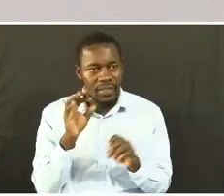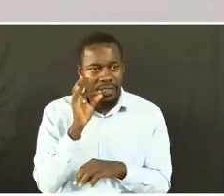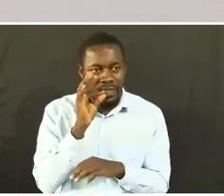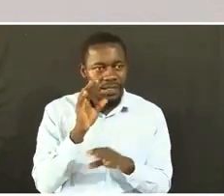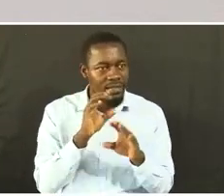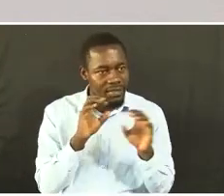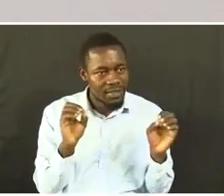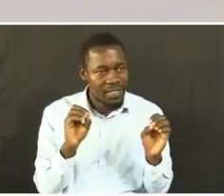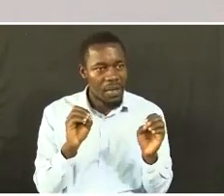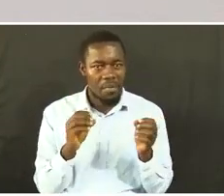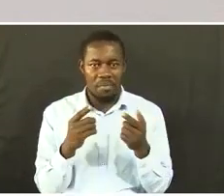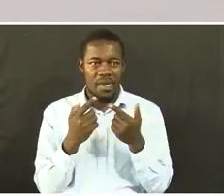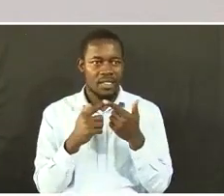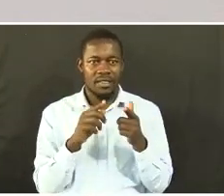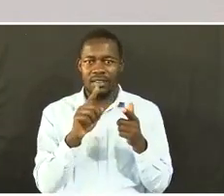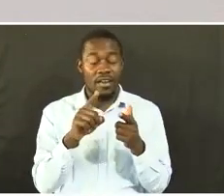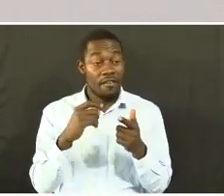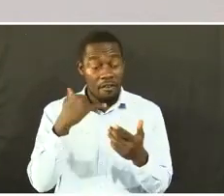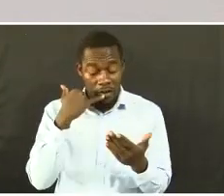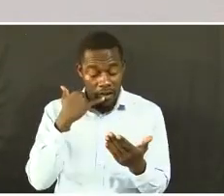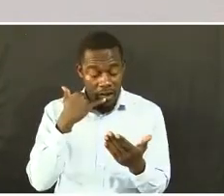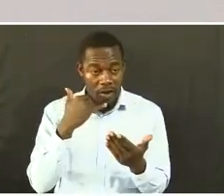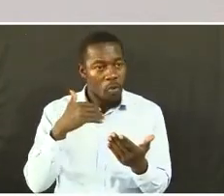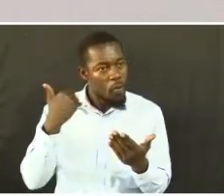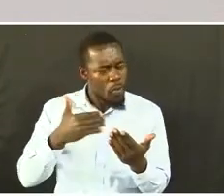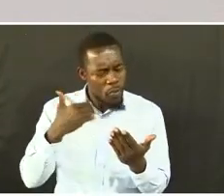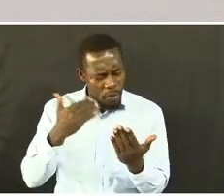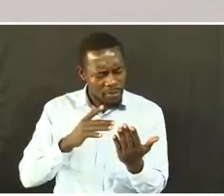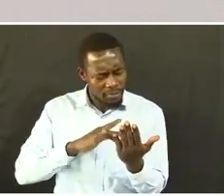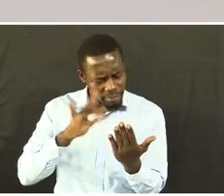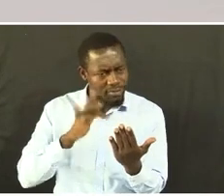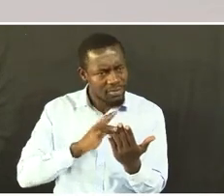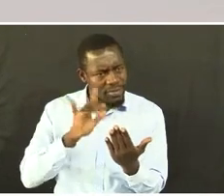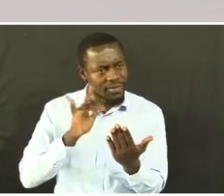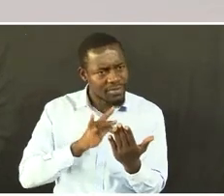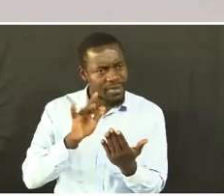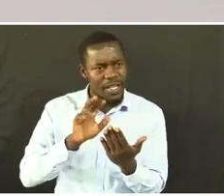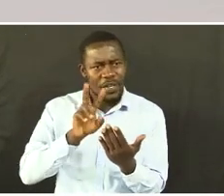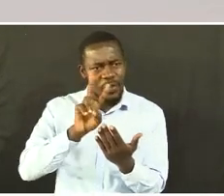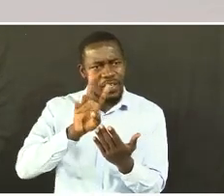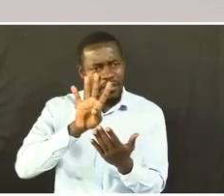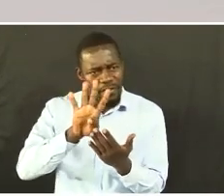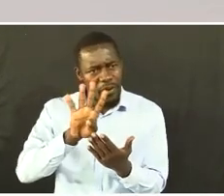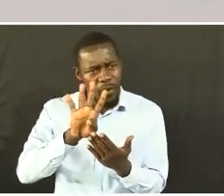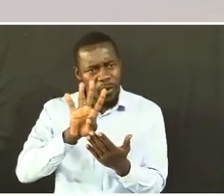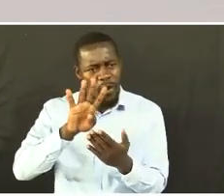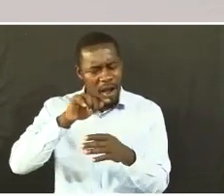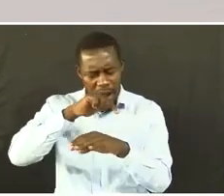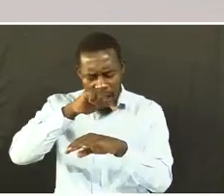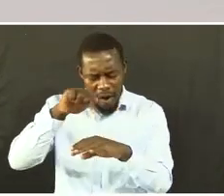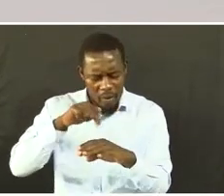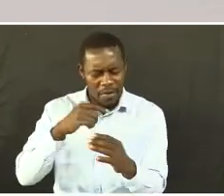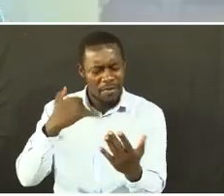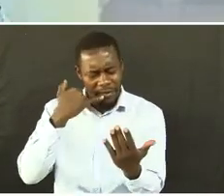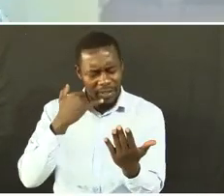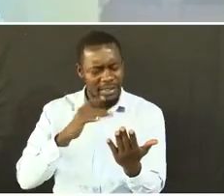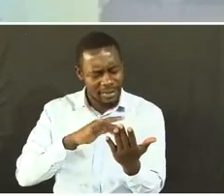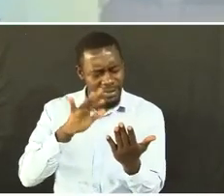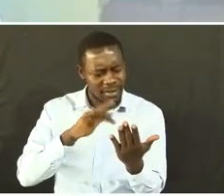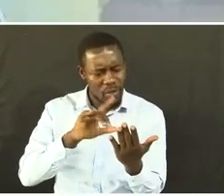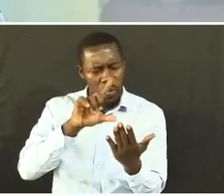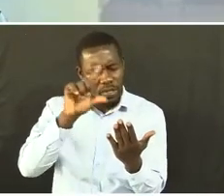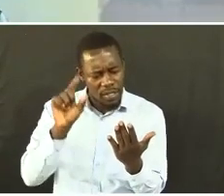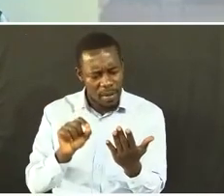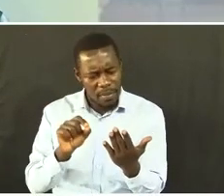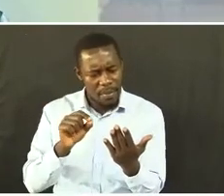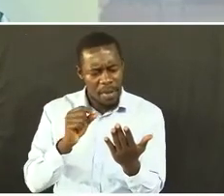the internet. Your child just, yourself, you know, when you are not cooking, you are just on your phone, on WhatsApp, on